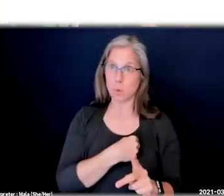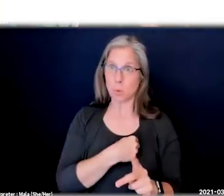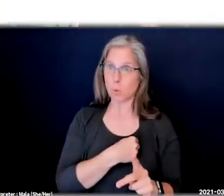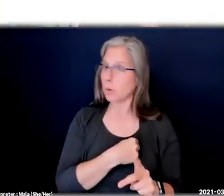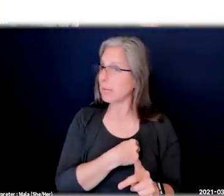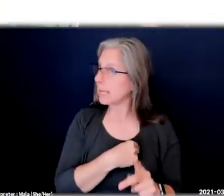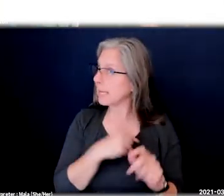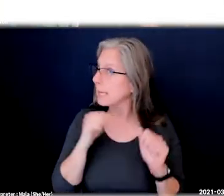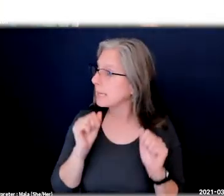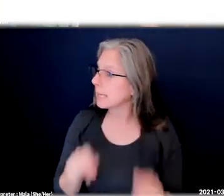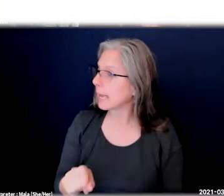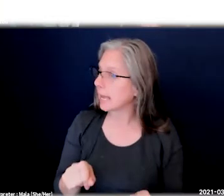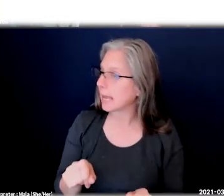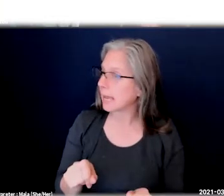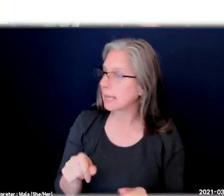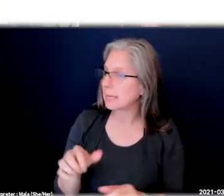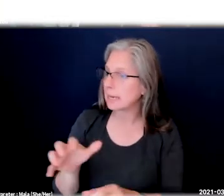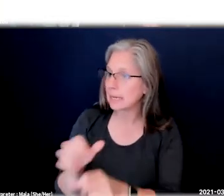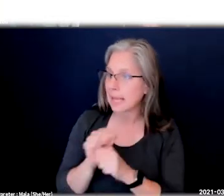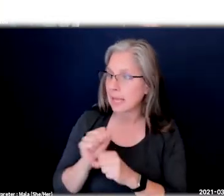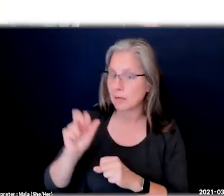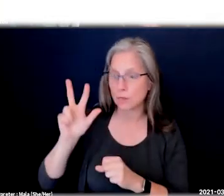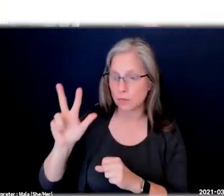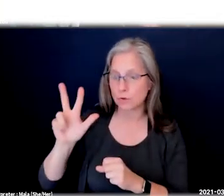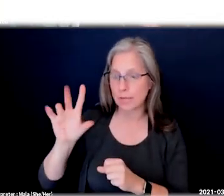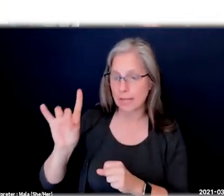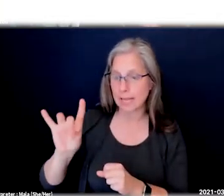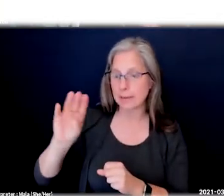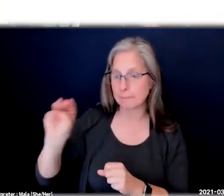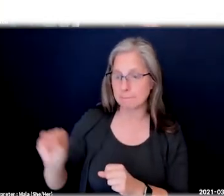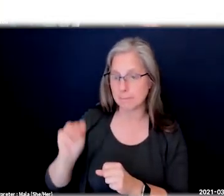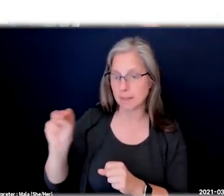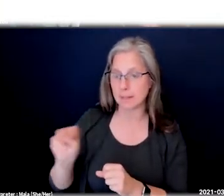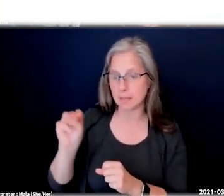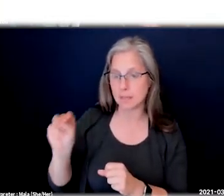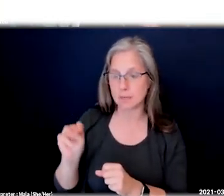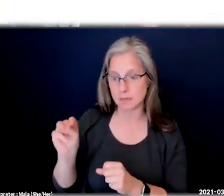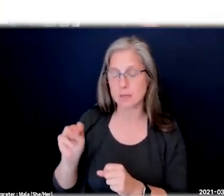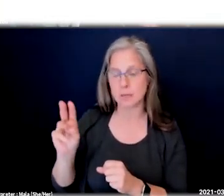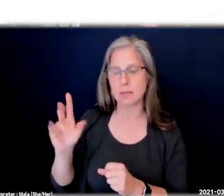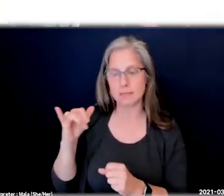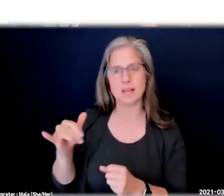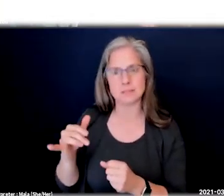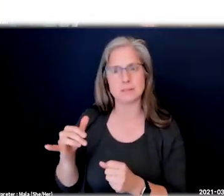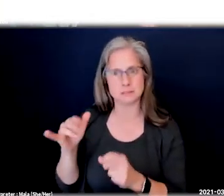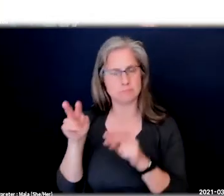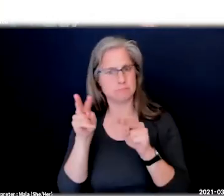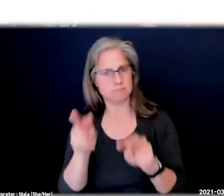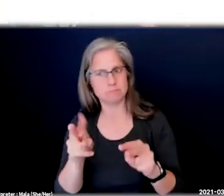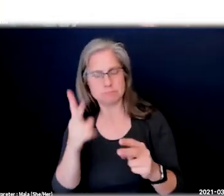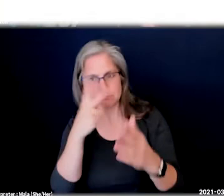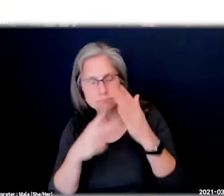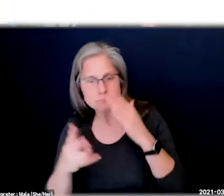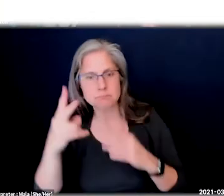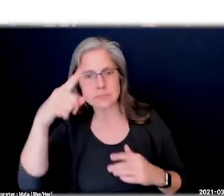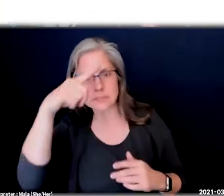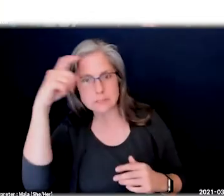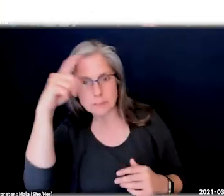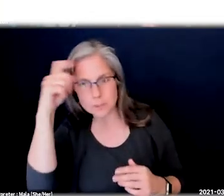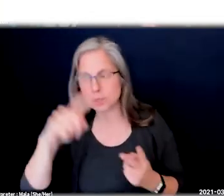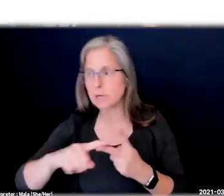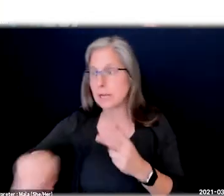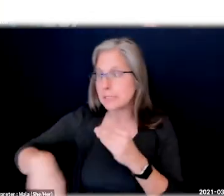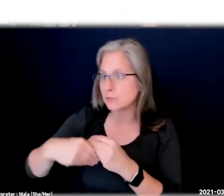38 million, that's very healthy for us to look into summer learning, to look into additional tutoring